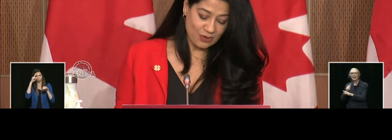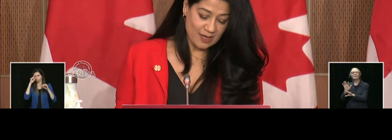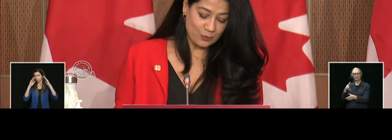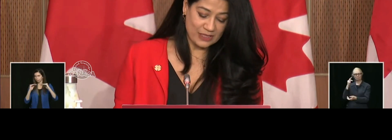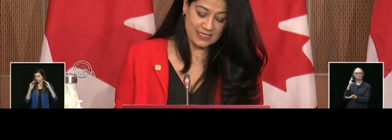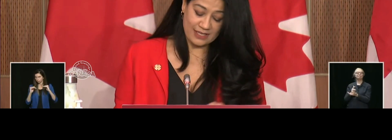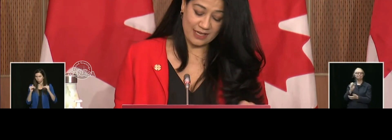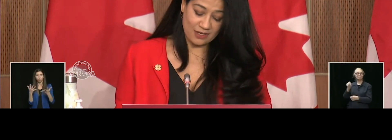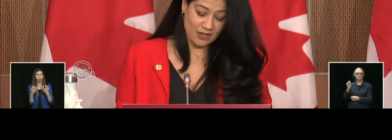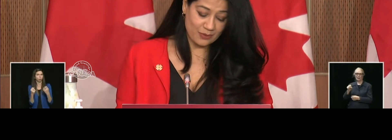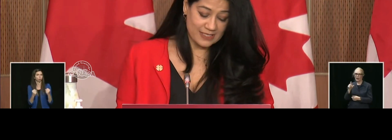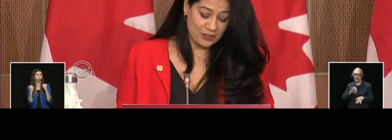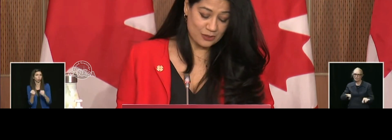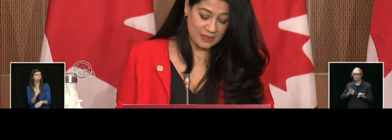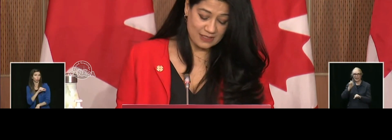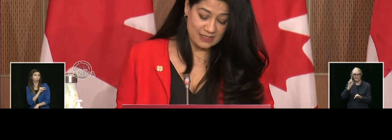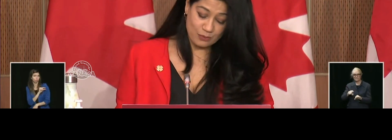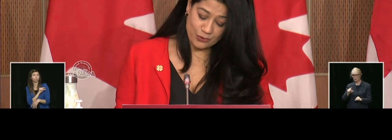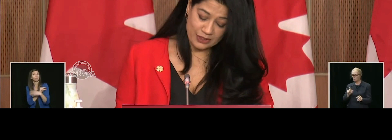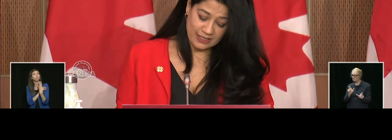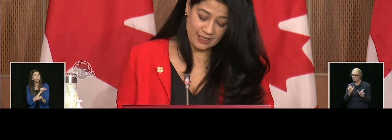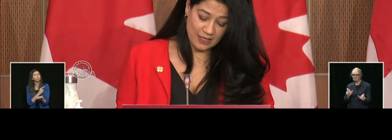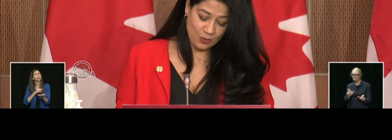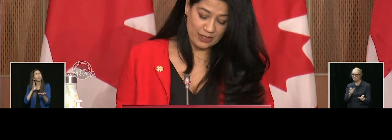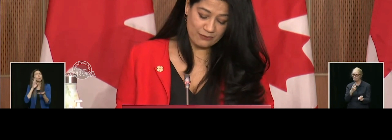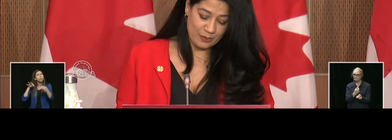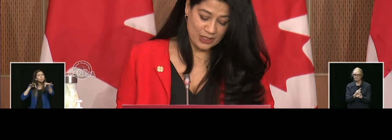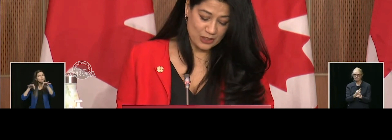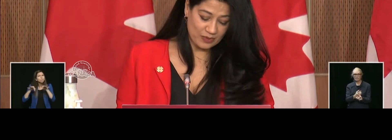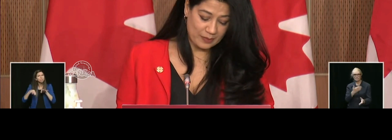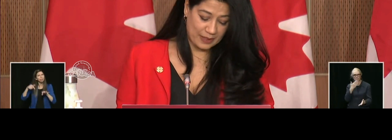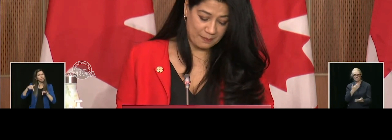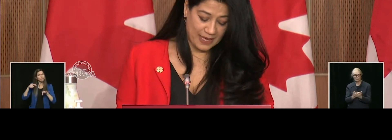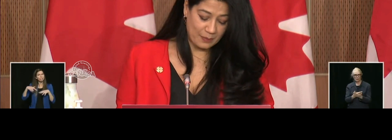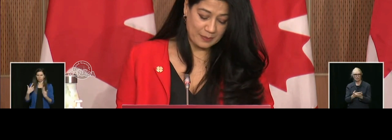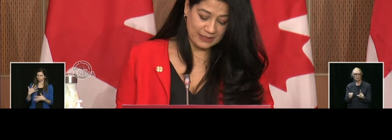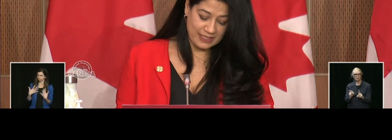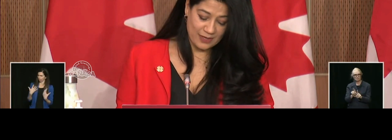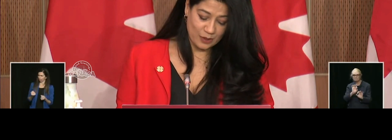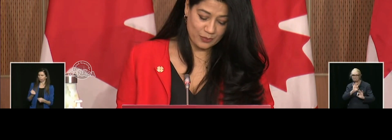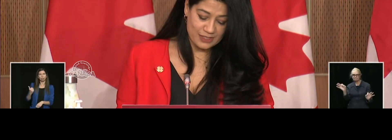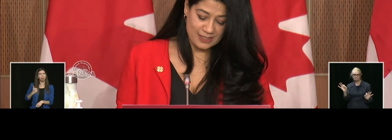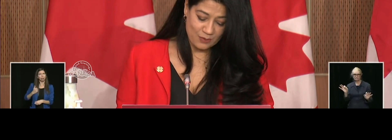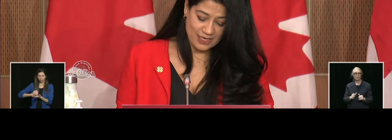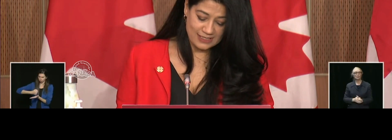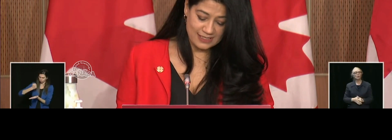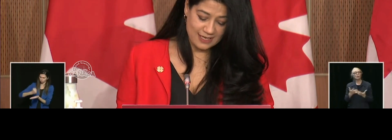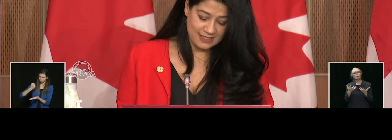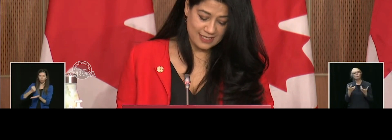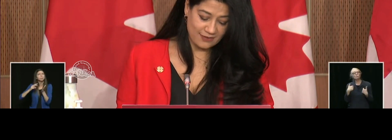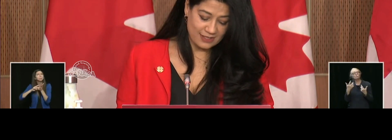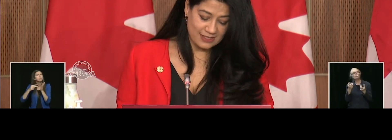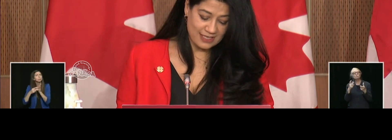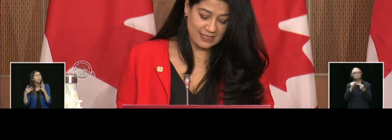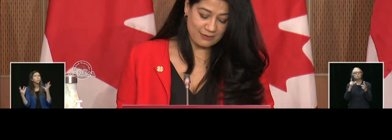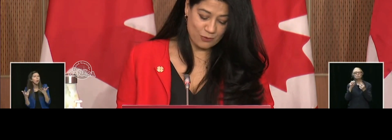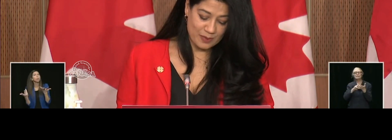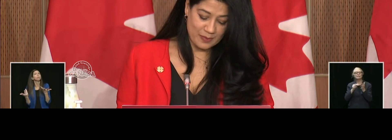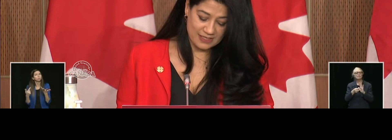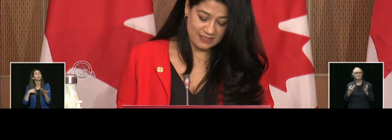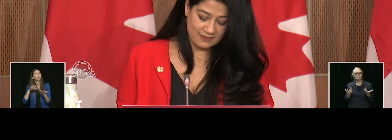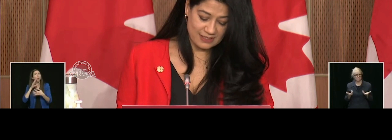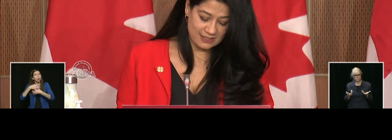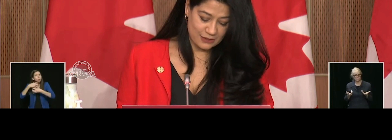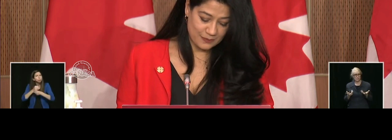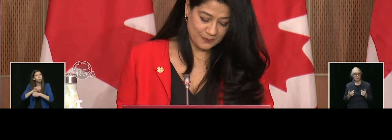like to describe what this Health Canada authorization means and, importantly, what information we've made publicly available to summarize the science and evidence that formed